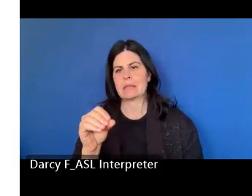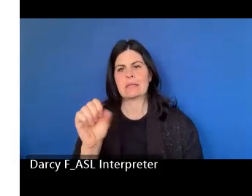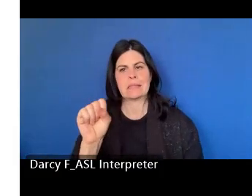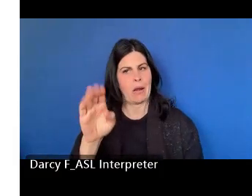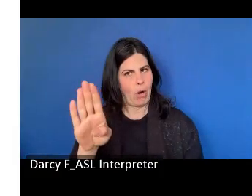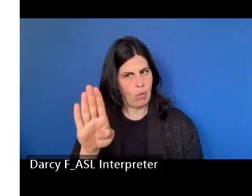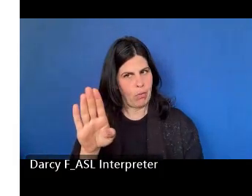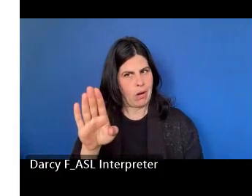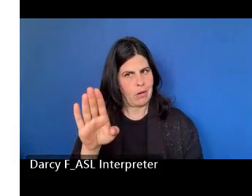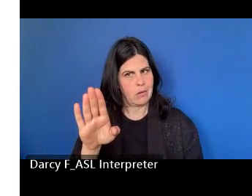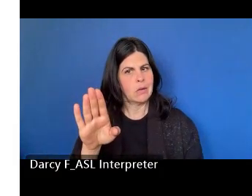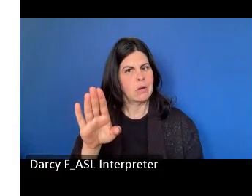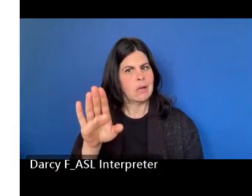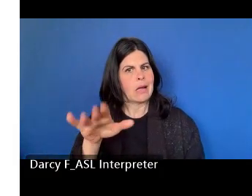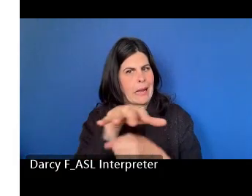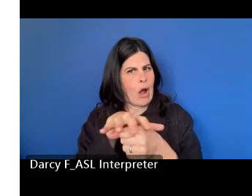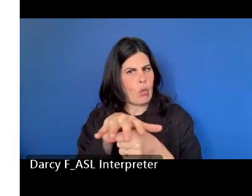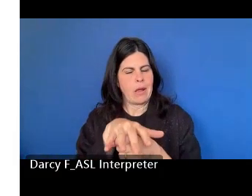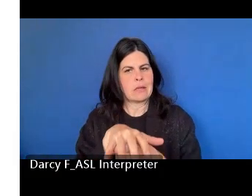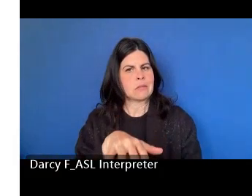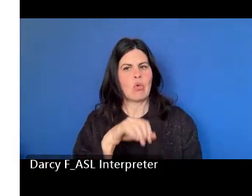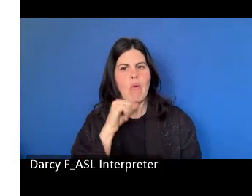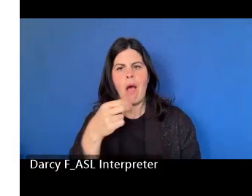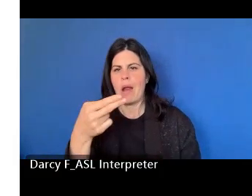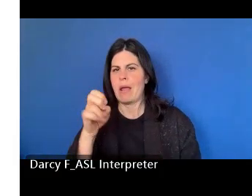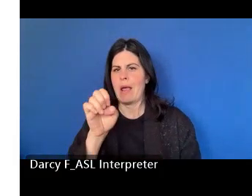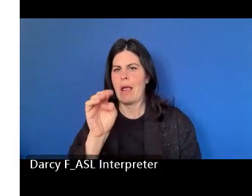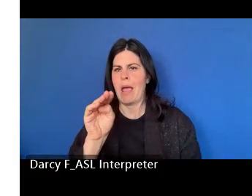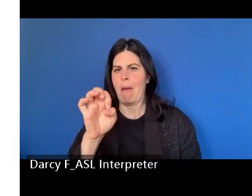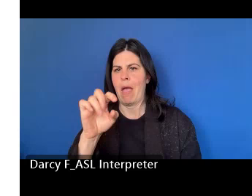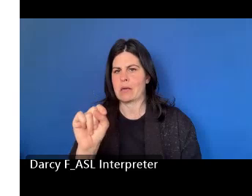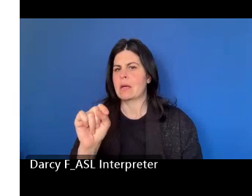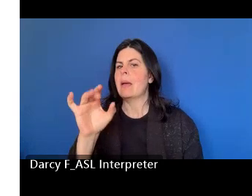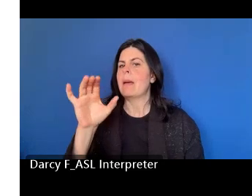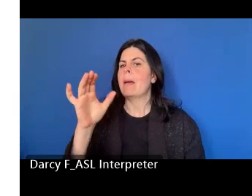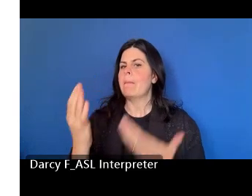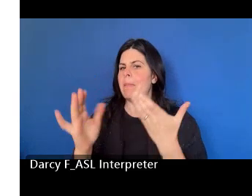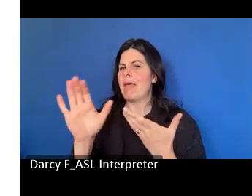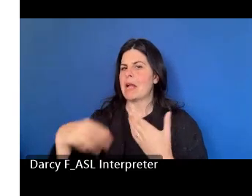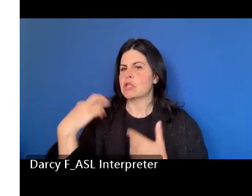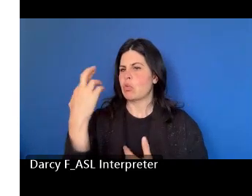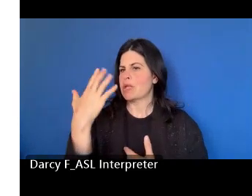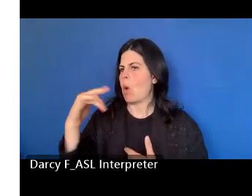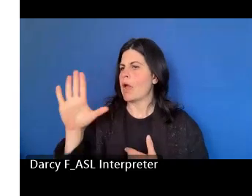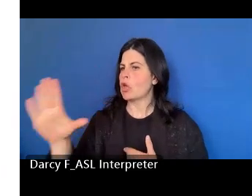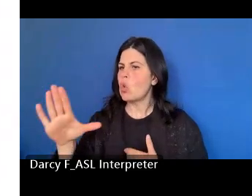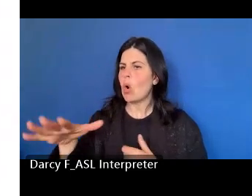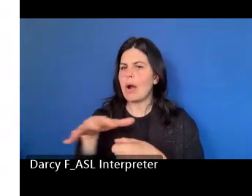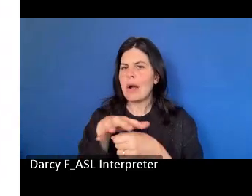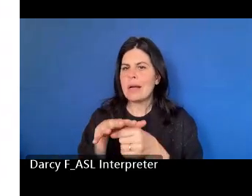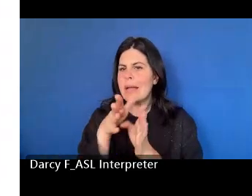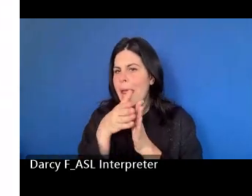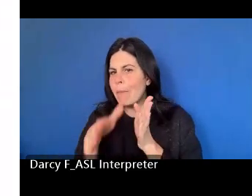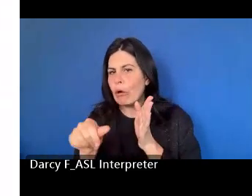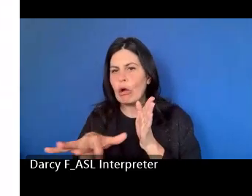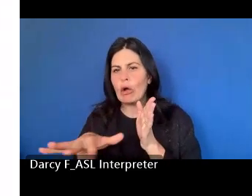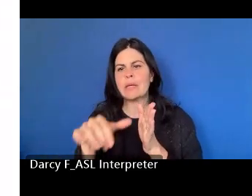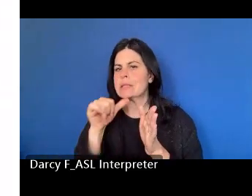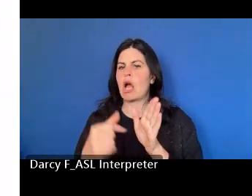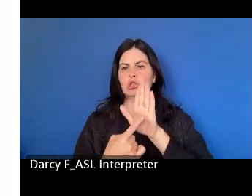currently designated as a zone. So that might be why you didn't see your neighborhood on those maps, just to help with